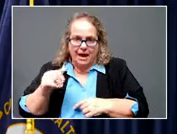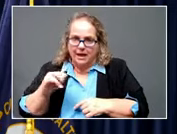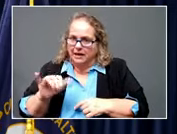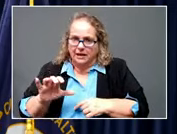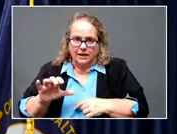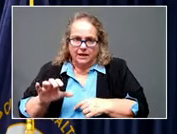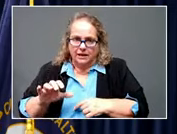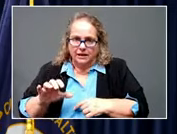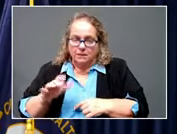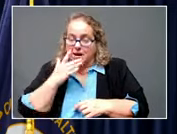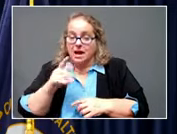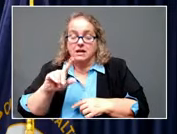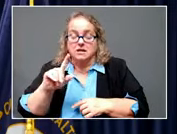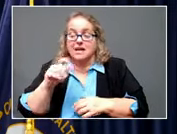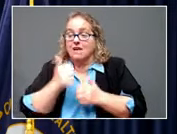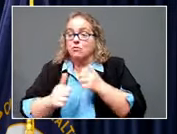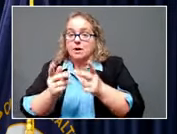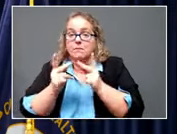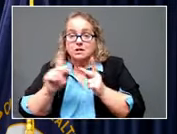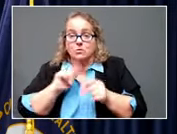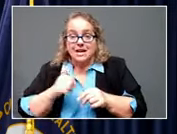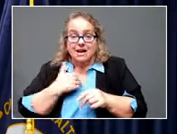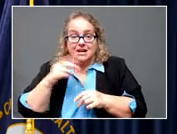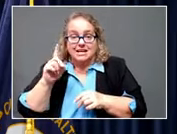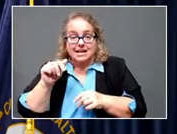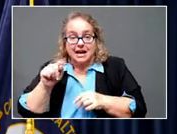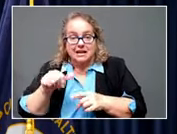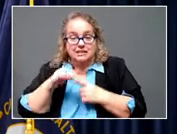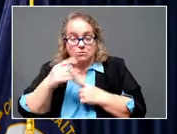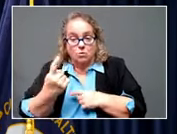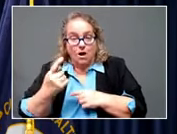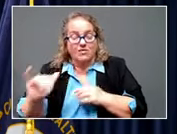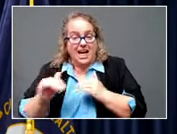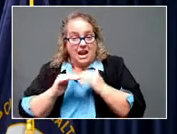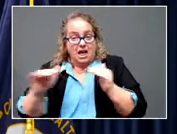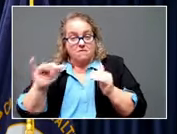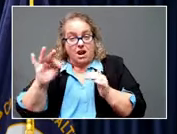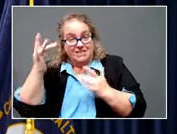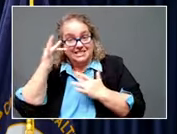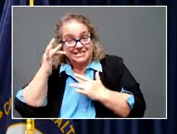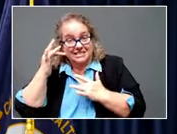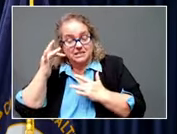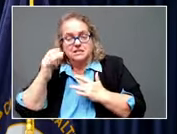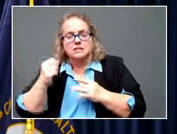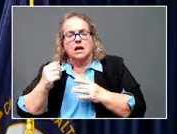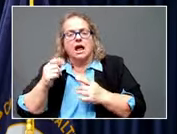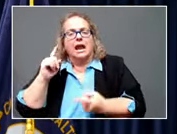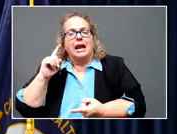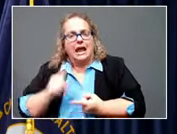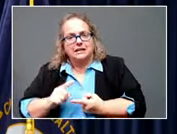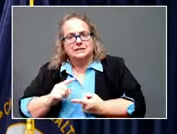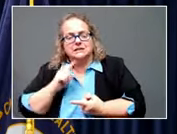one, the level of disease that it causes is much less severe than Delta. Many less people